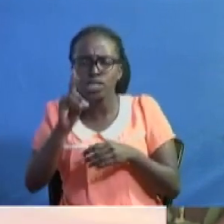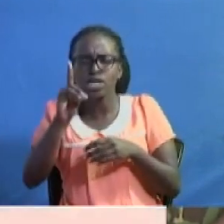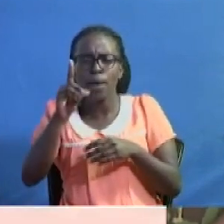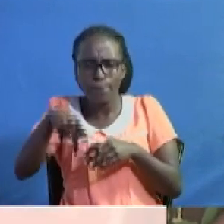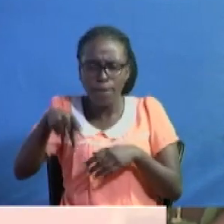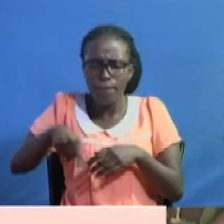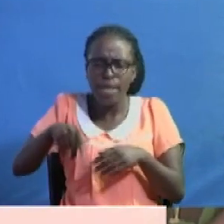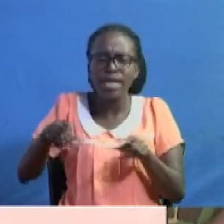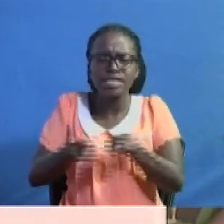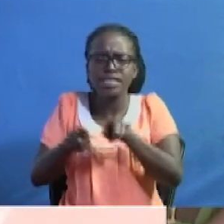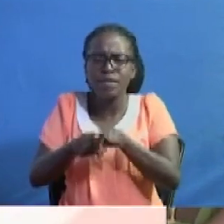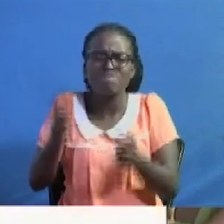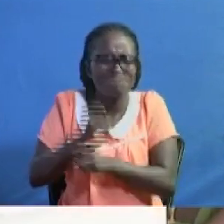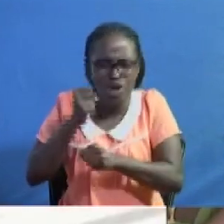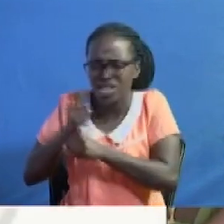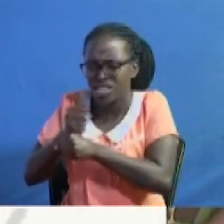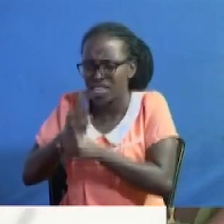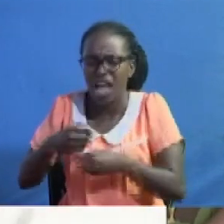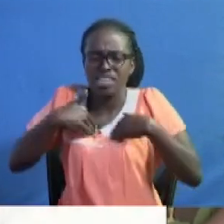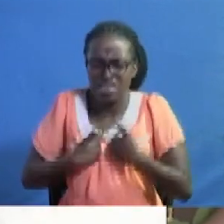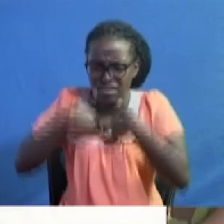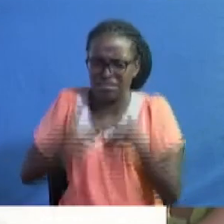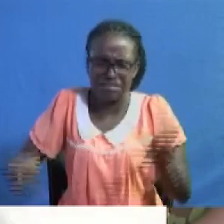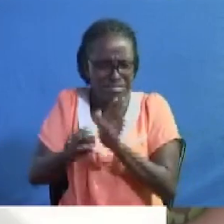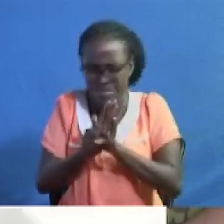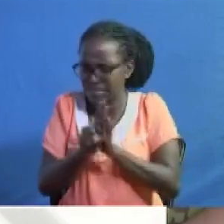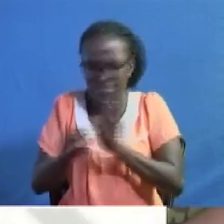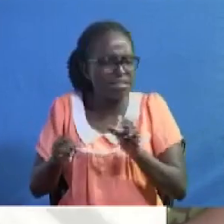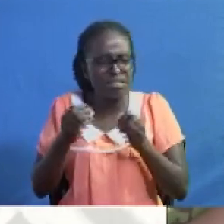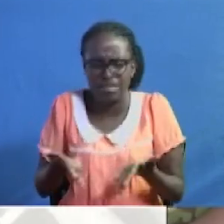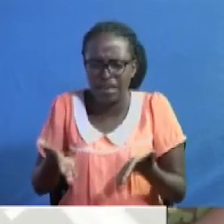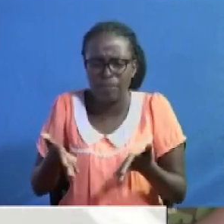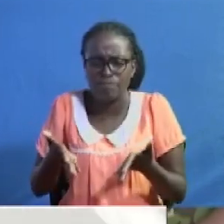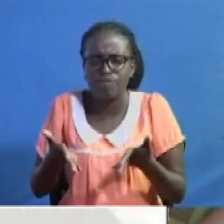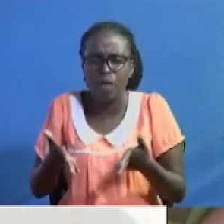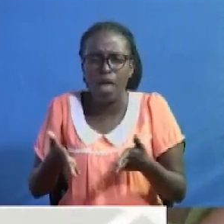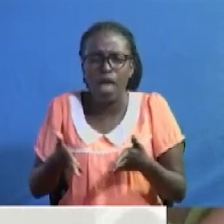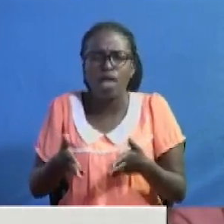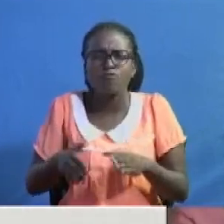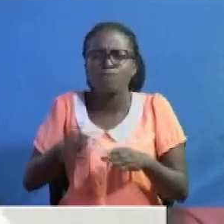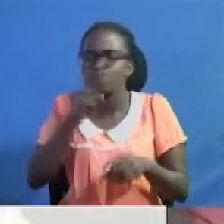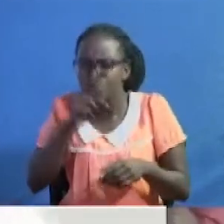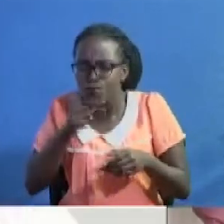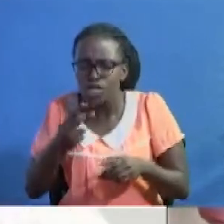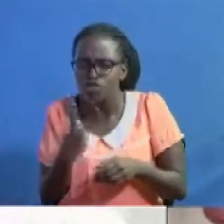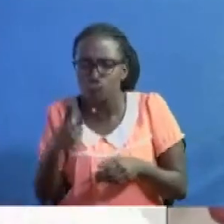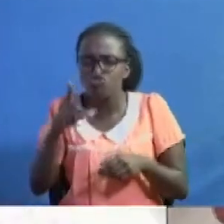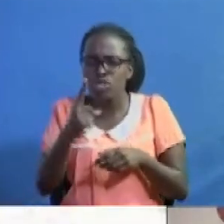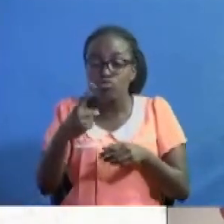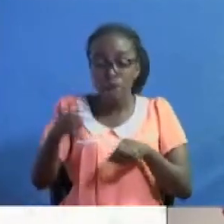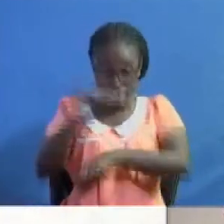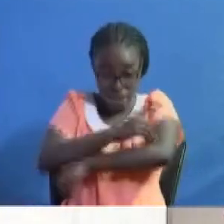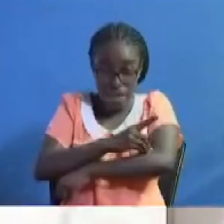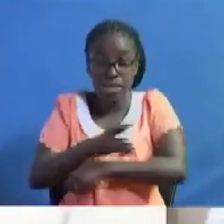working tirelessly to conclude the investigations within 21 days. All quarry police